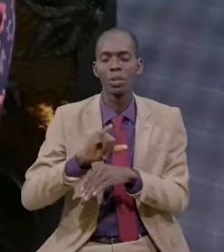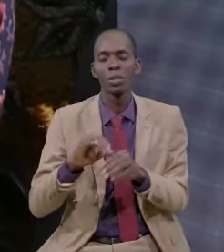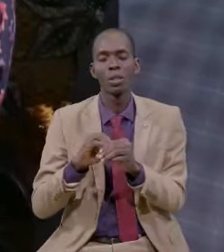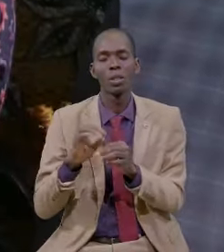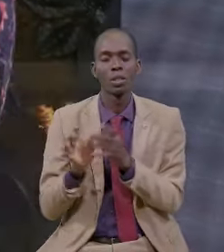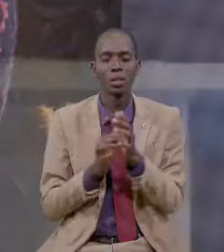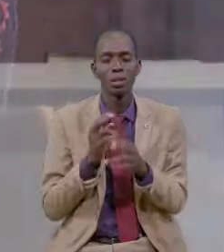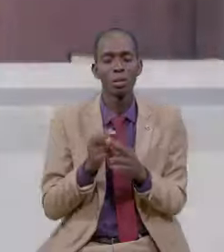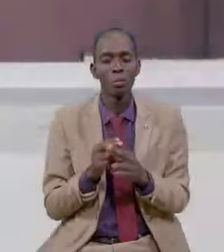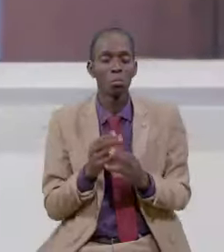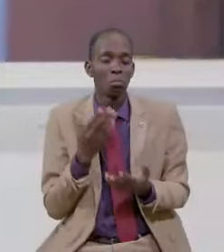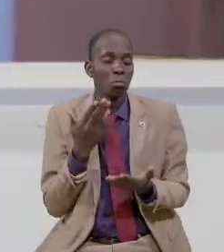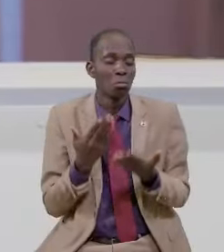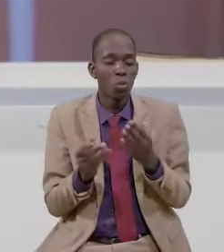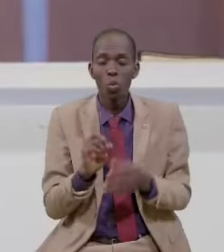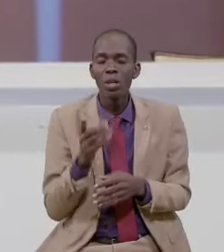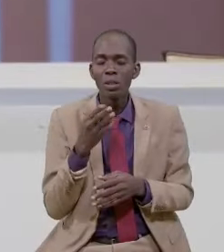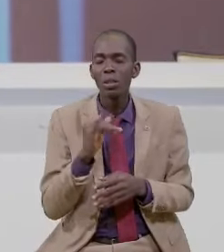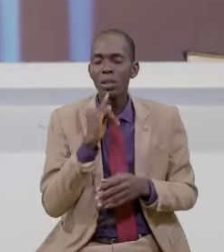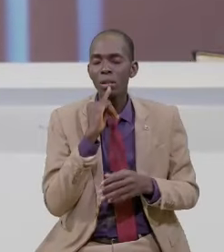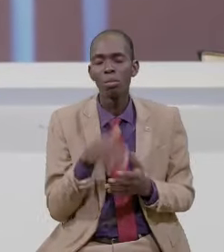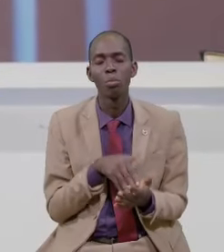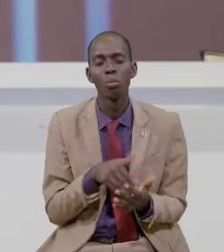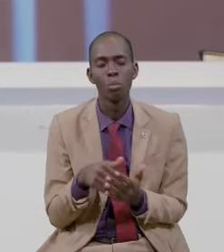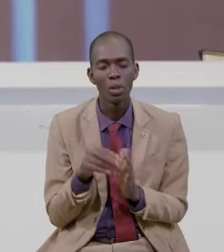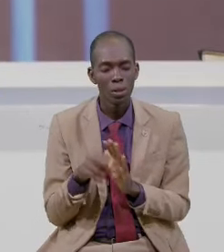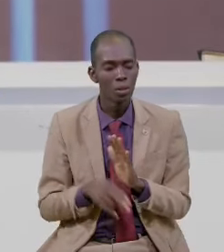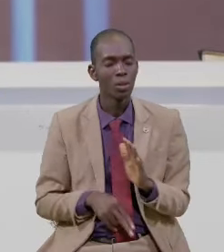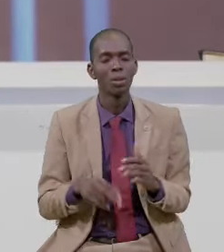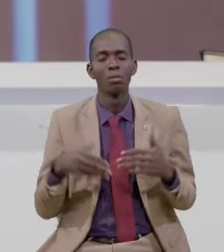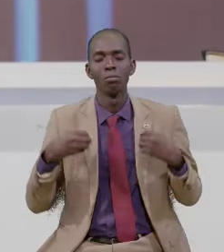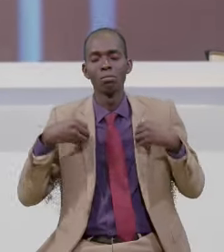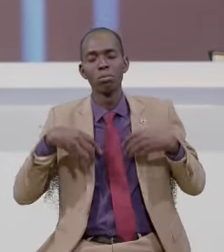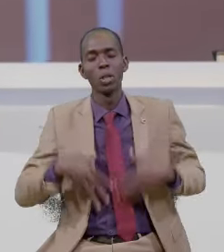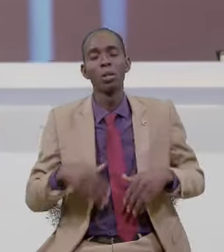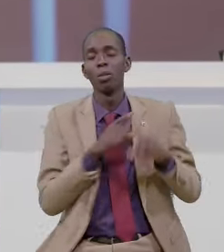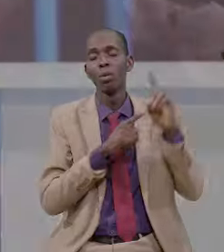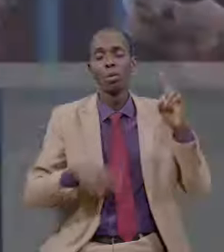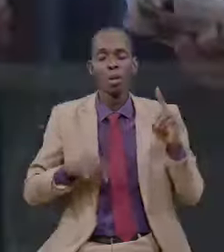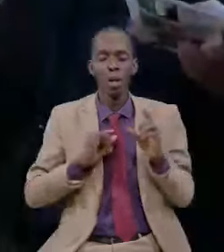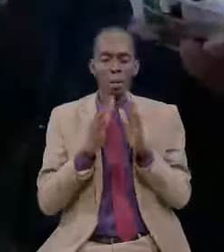Whether it's coldness, whether it's weakness, Lord, I pray, fire from